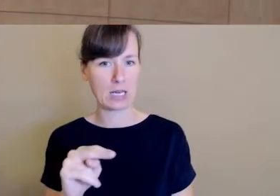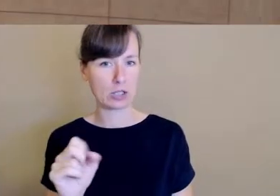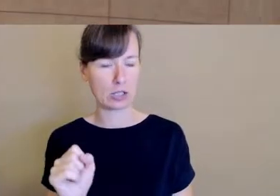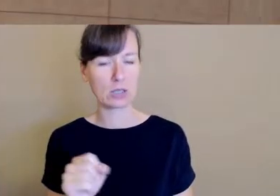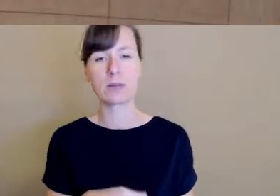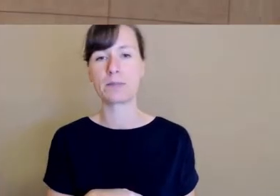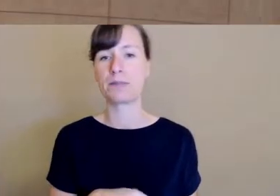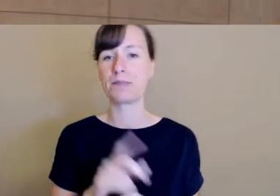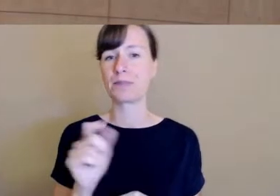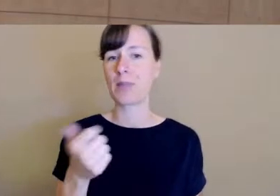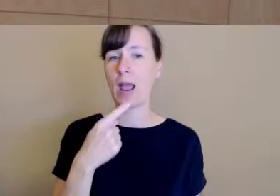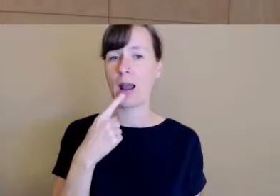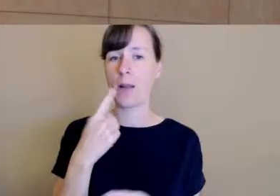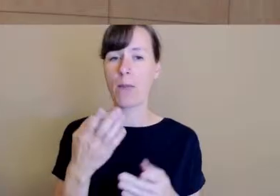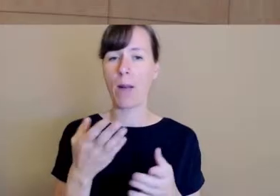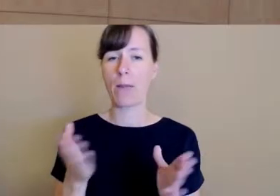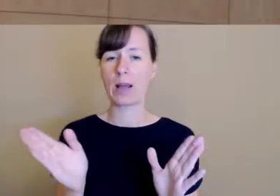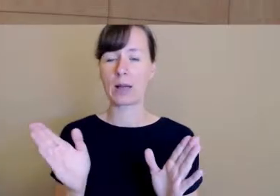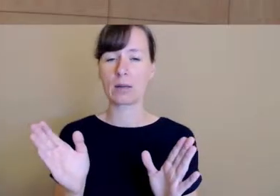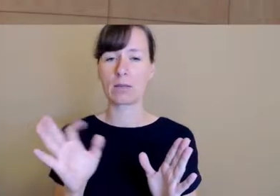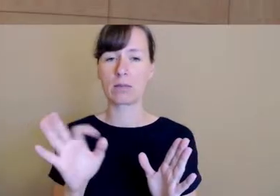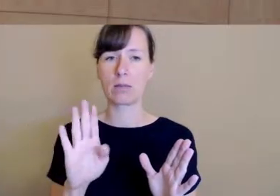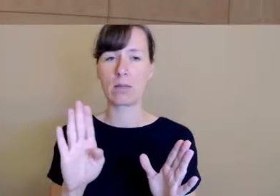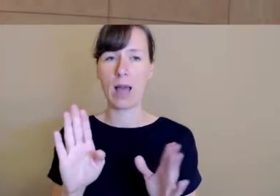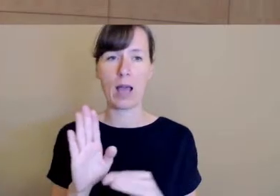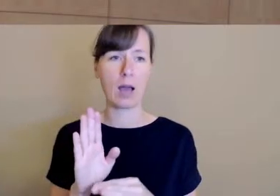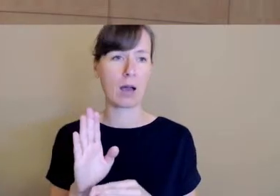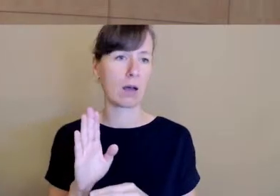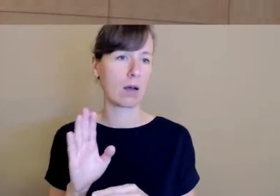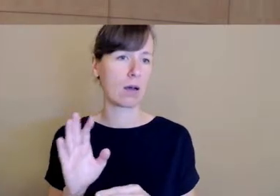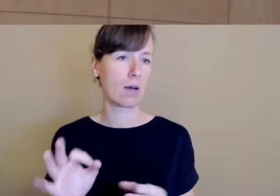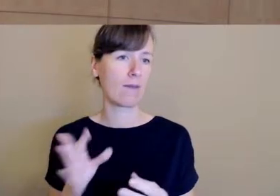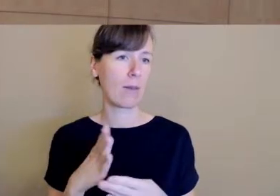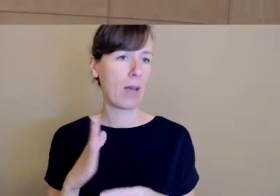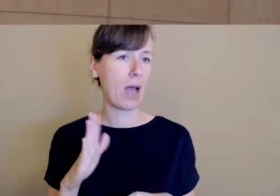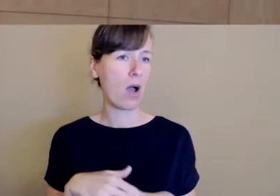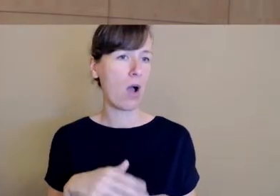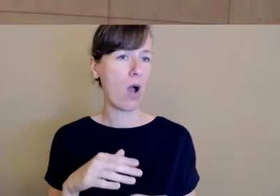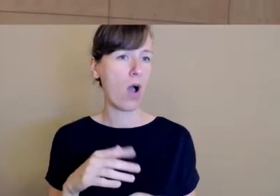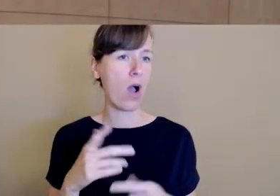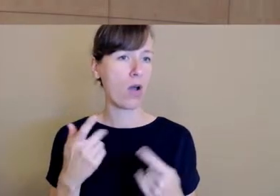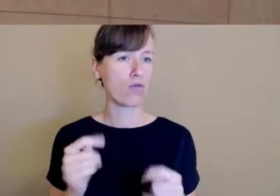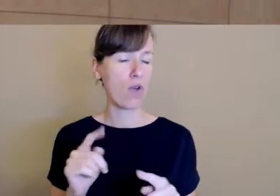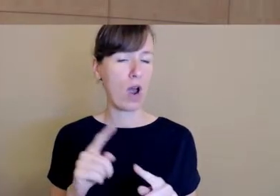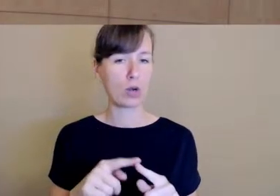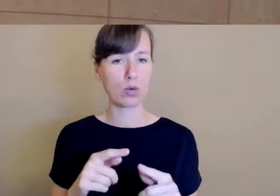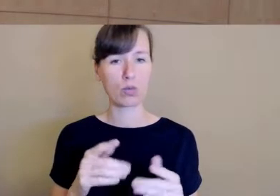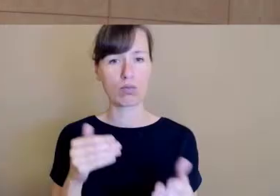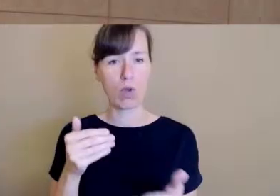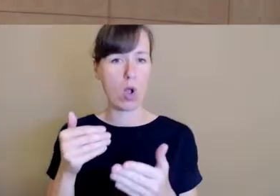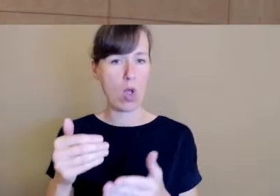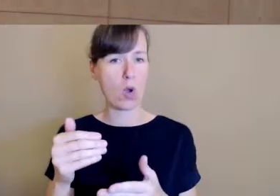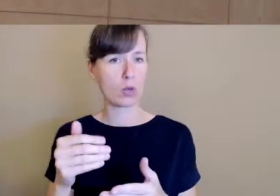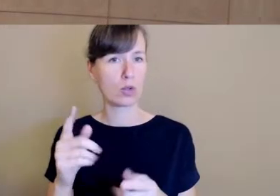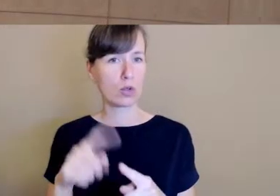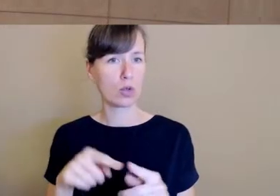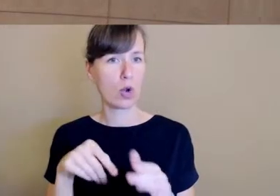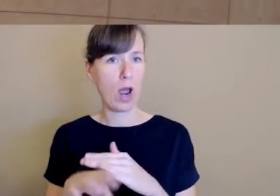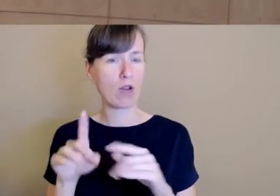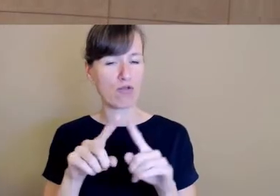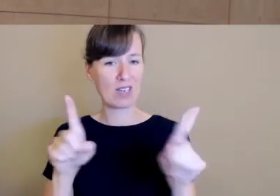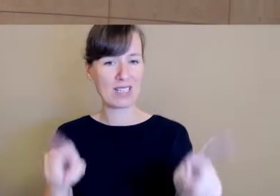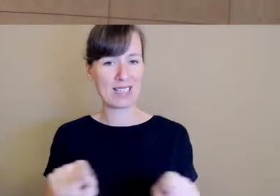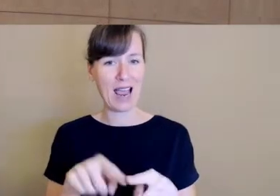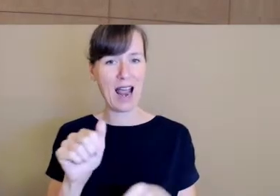on proceeding to try to get us closer this coming year to an entrance sign at